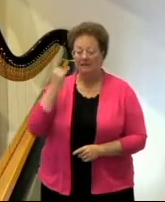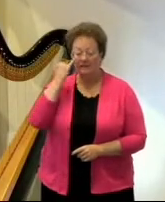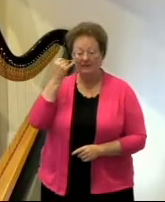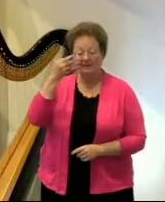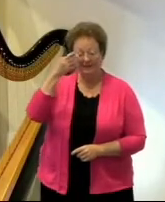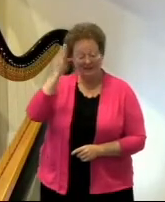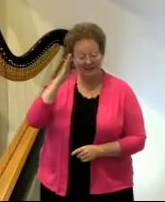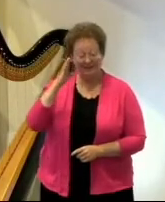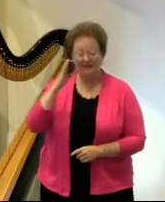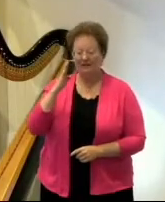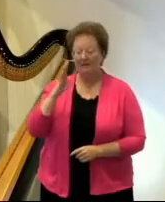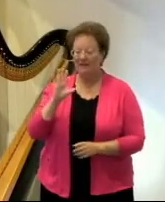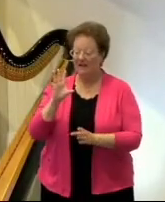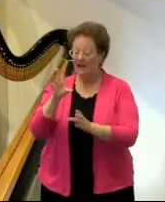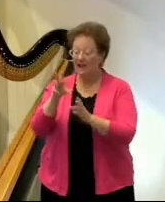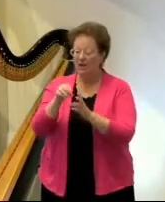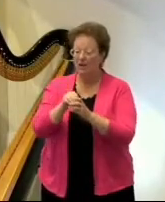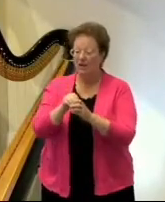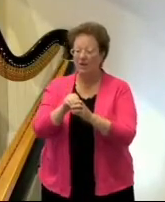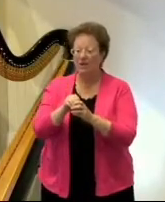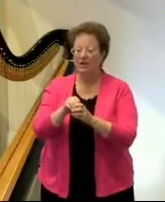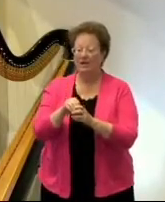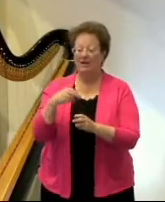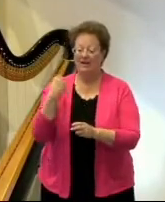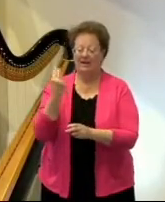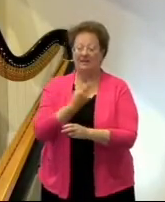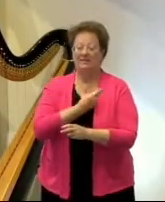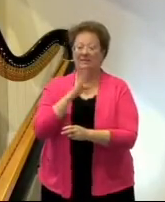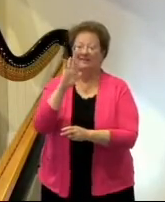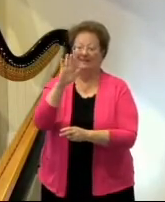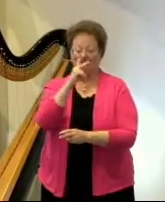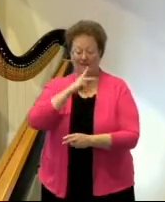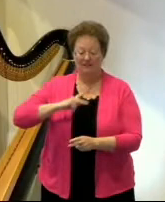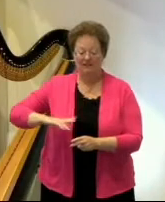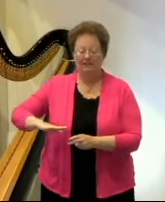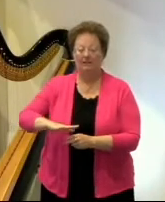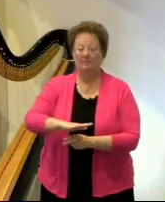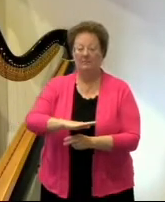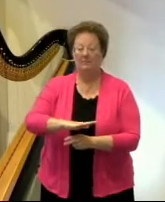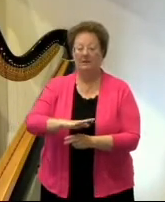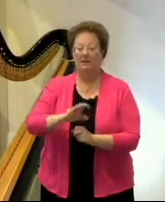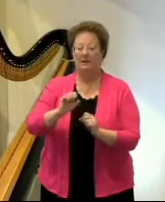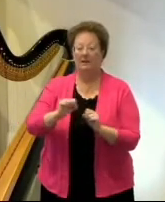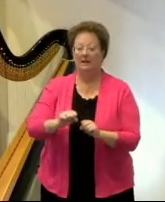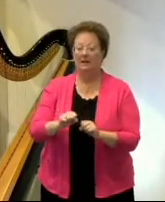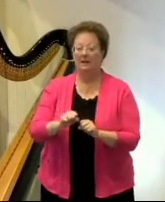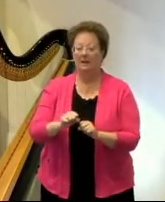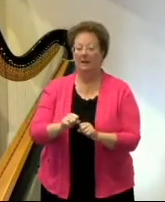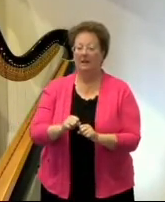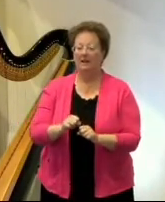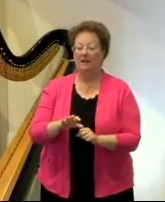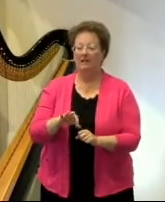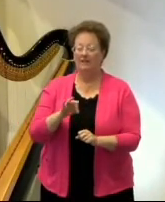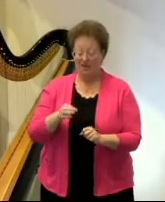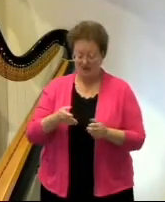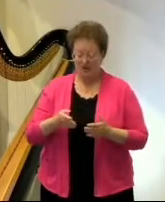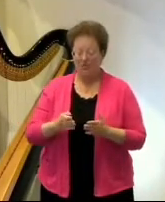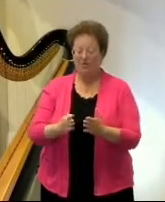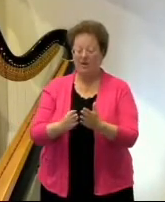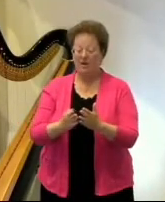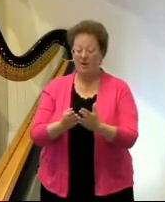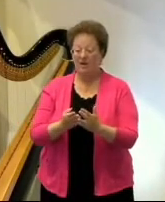find a way to include us in his kingdom, he can certainly find a way to extend his kingdom on earth through